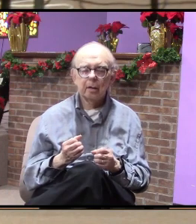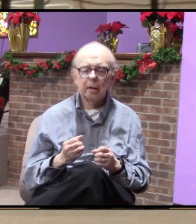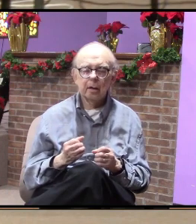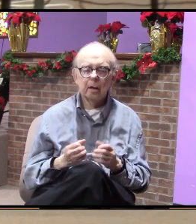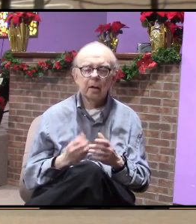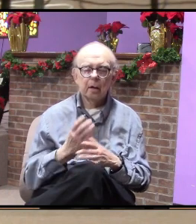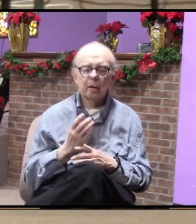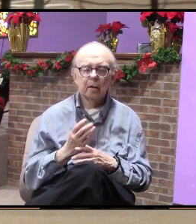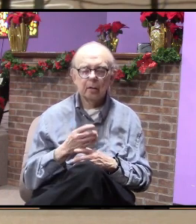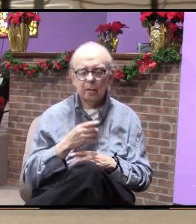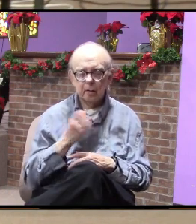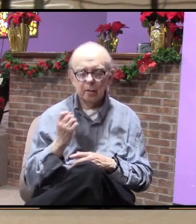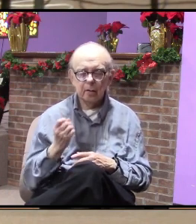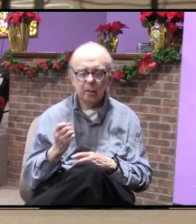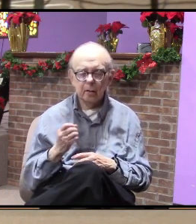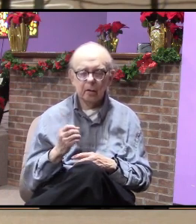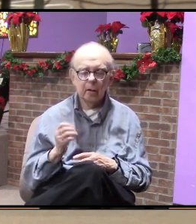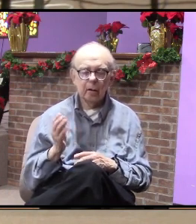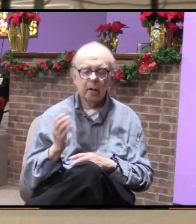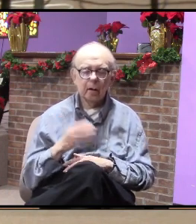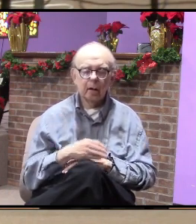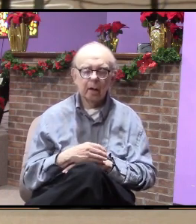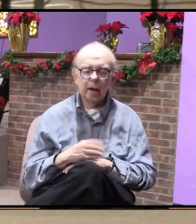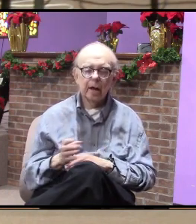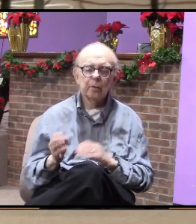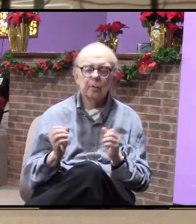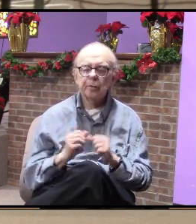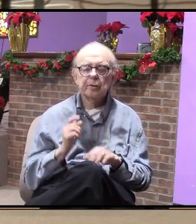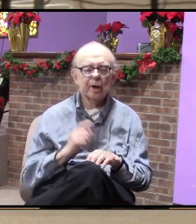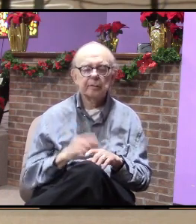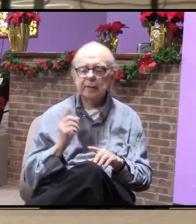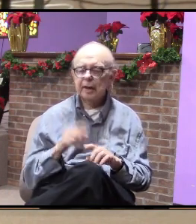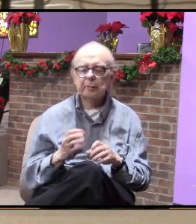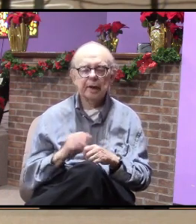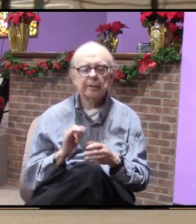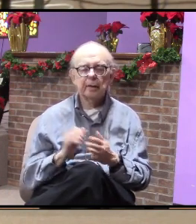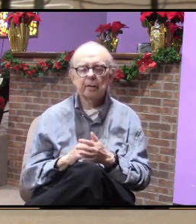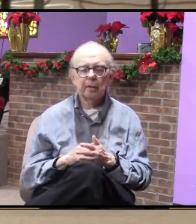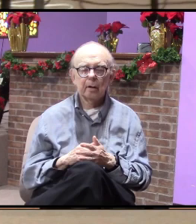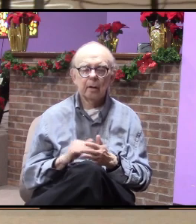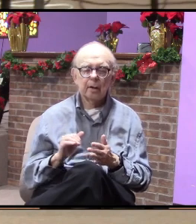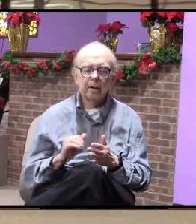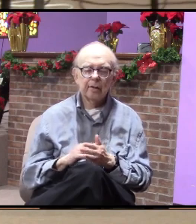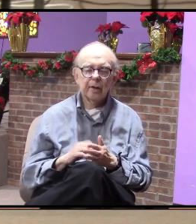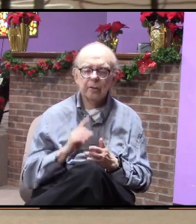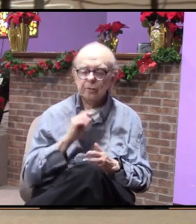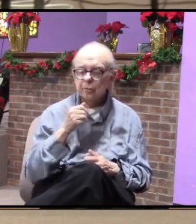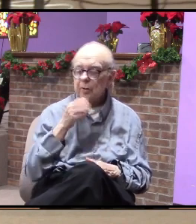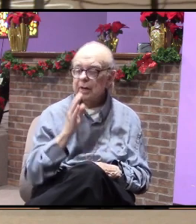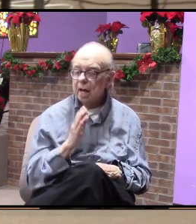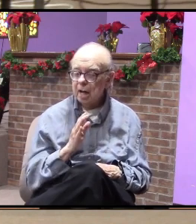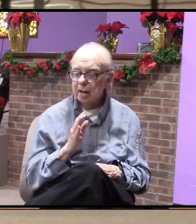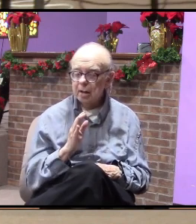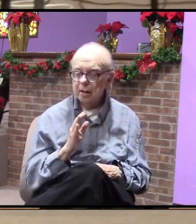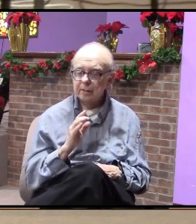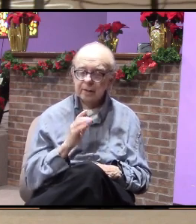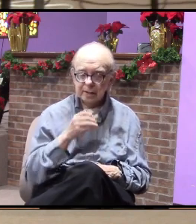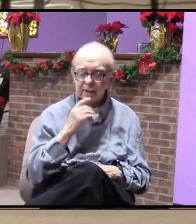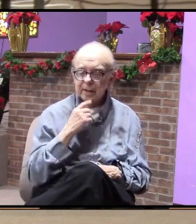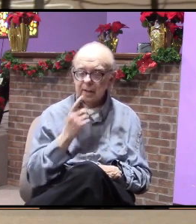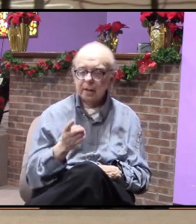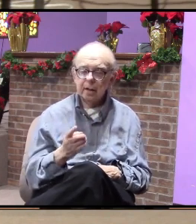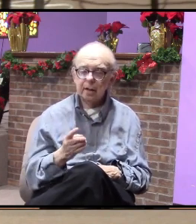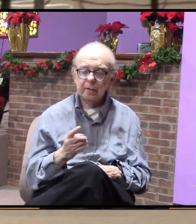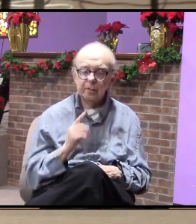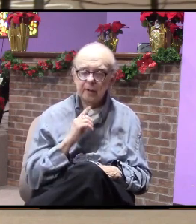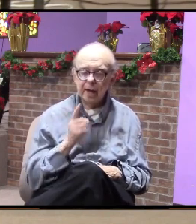spring, summer, fall, and winter. That was God. He said there would